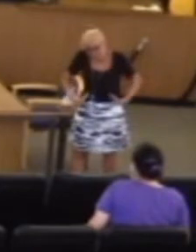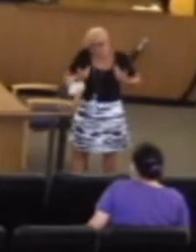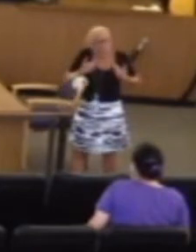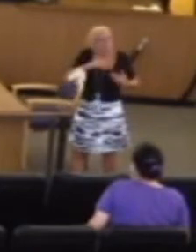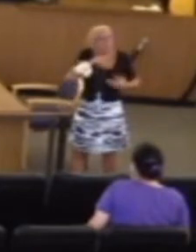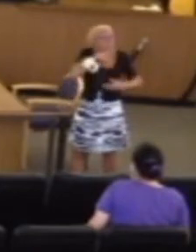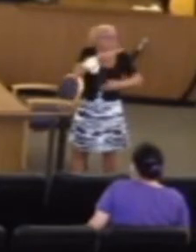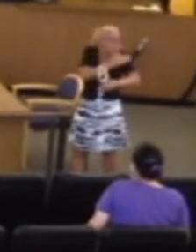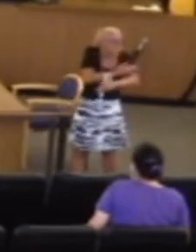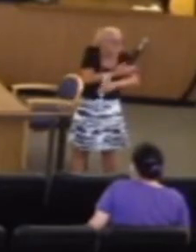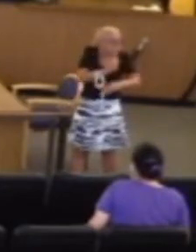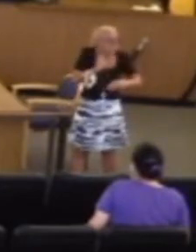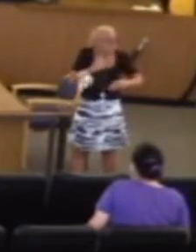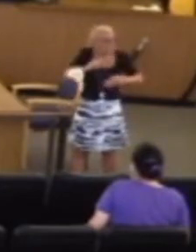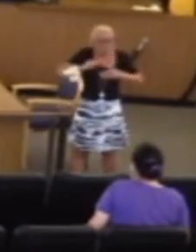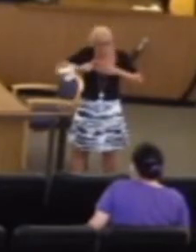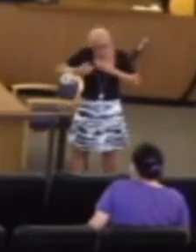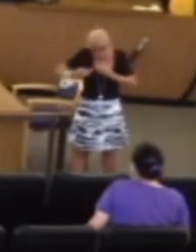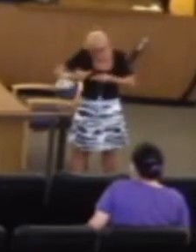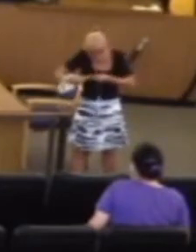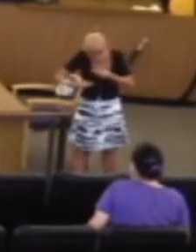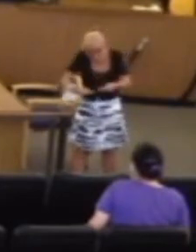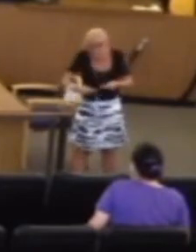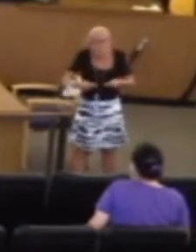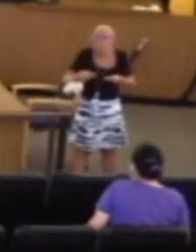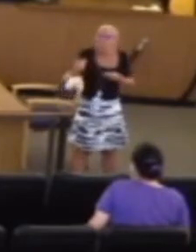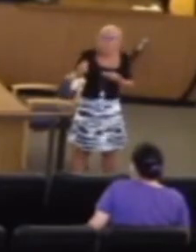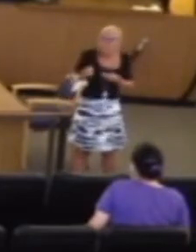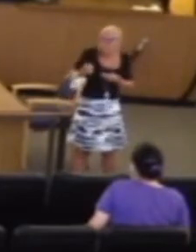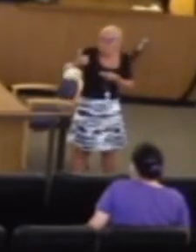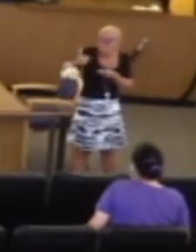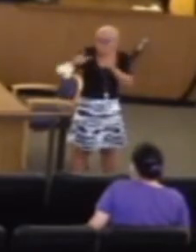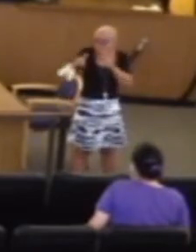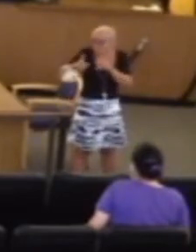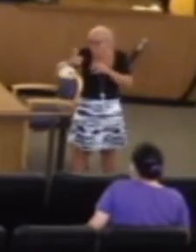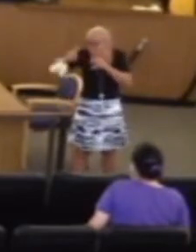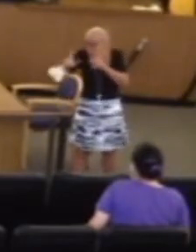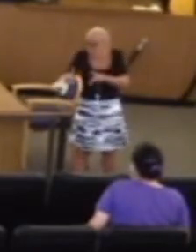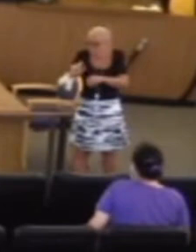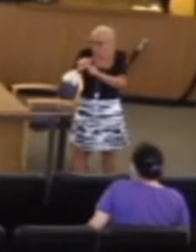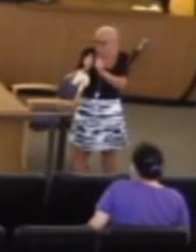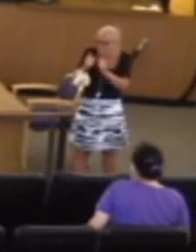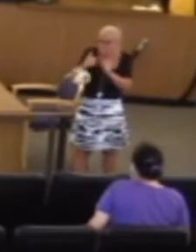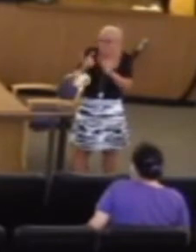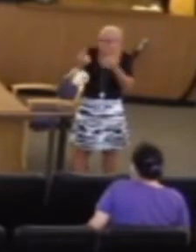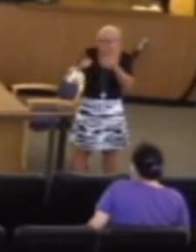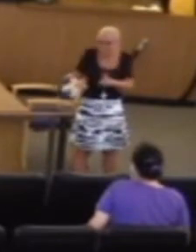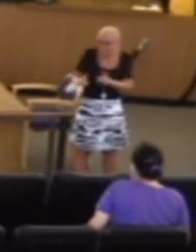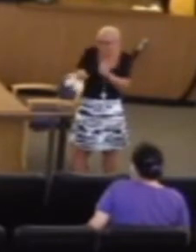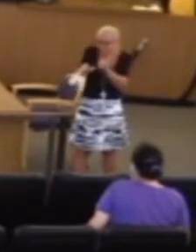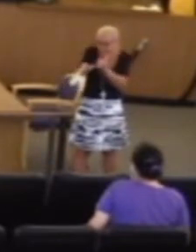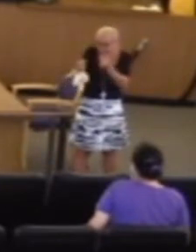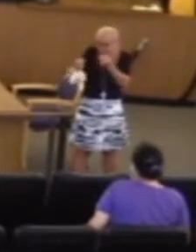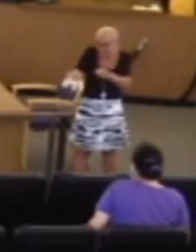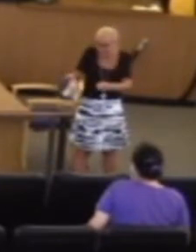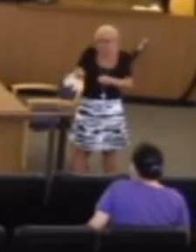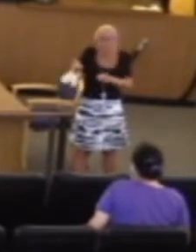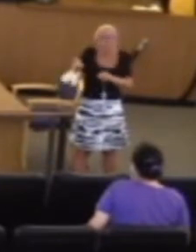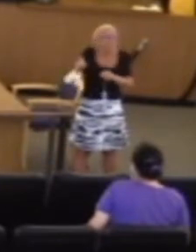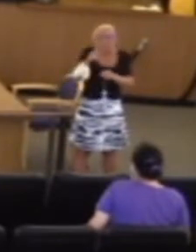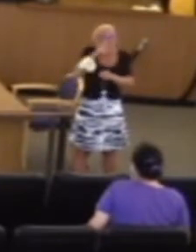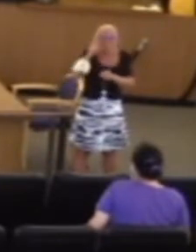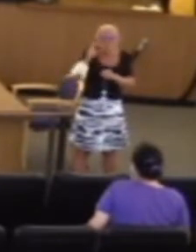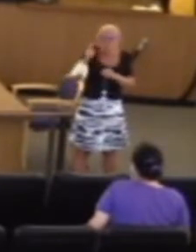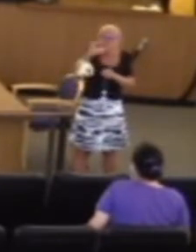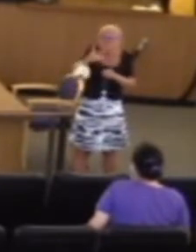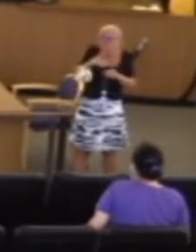daughters got it, and my young lady who works with me all the time had it, so four of us. And only because I went to a birthday party that